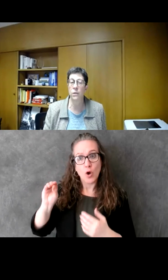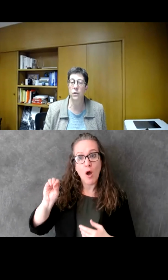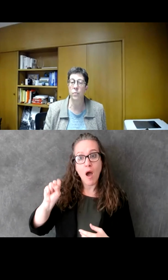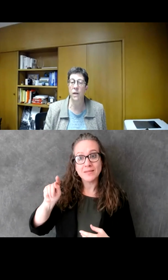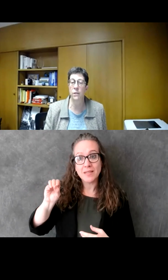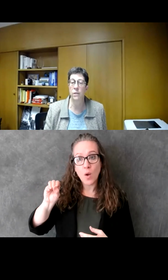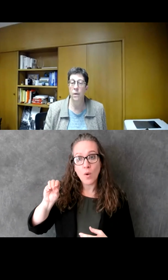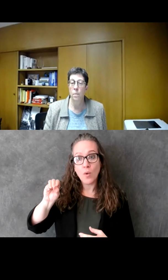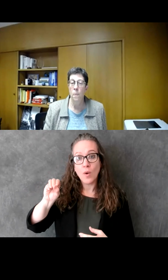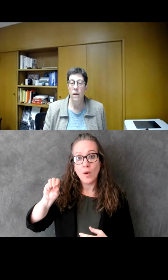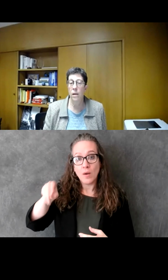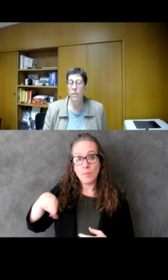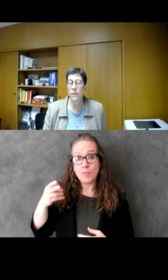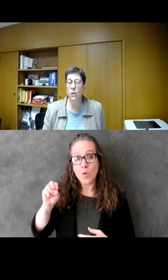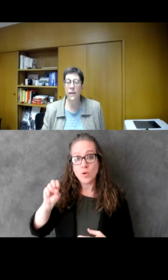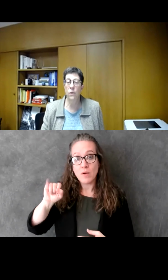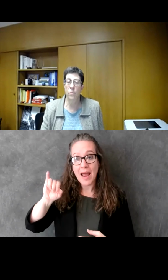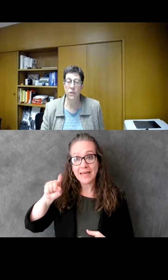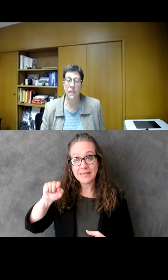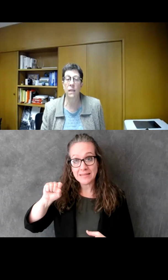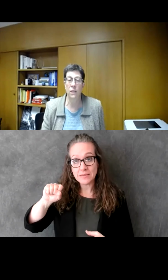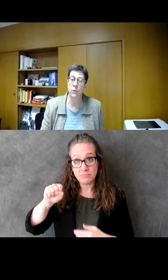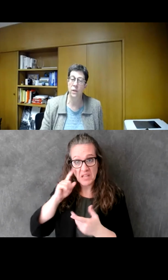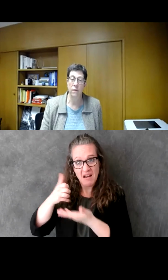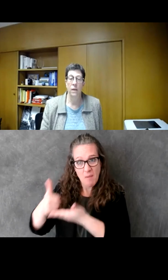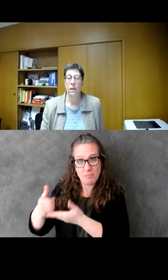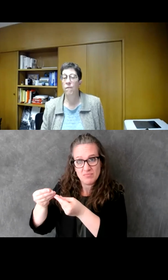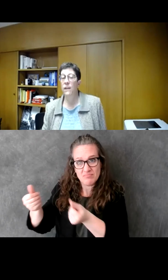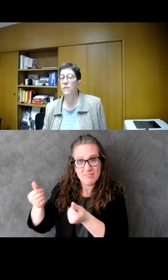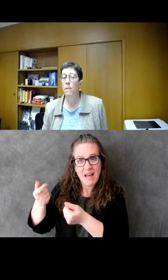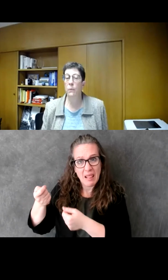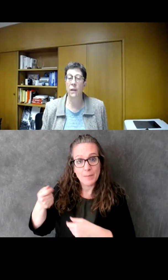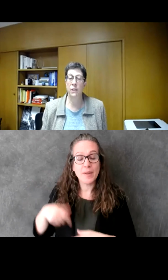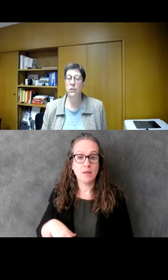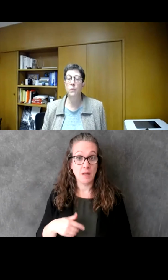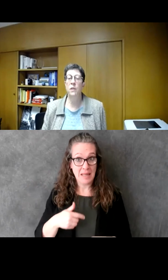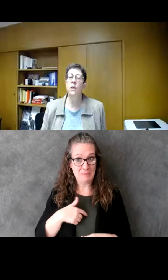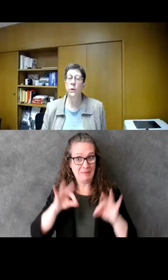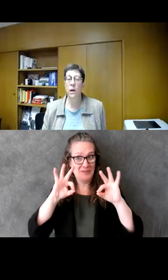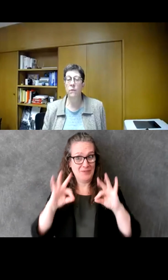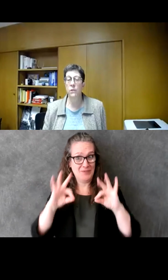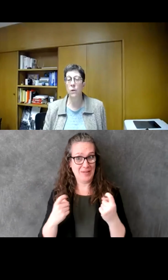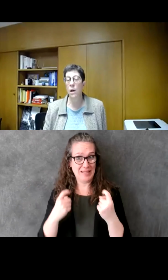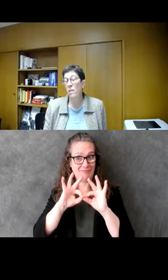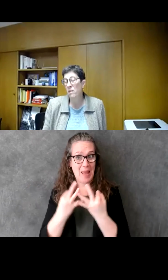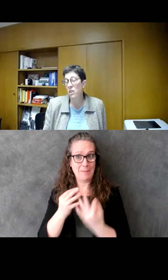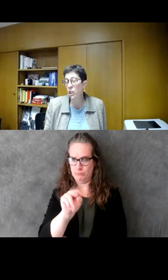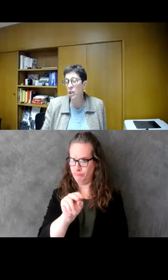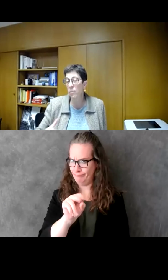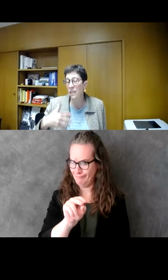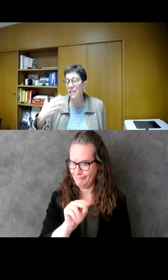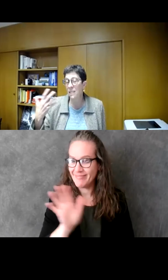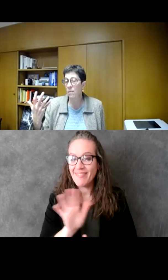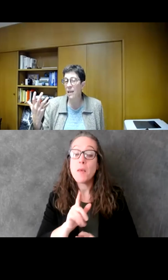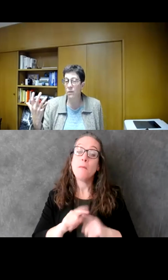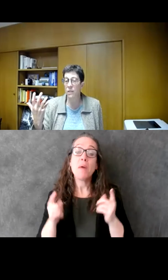doesn't hurt so much. You know, I don't pretend that you can fix family relationships that have been going on for so long, but could there